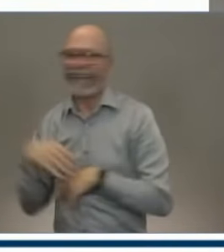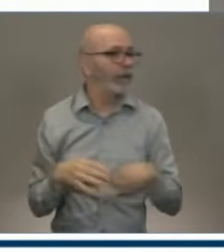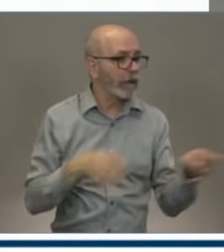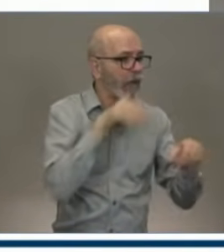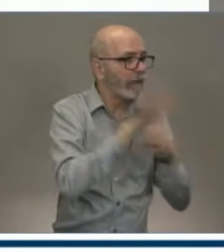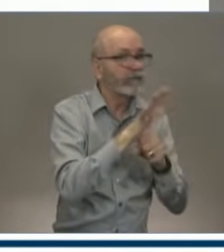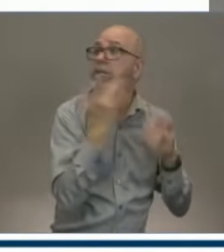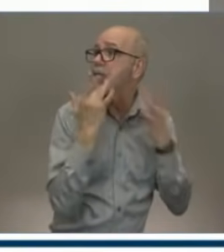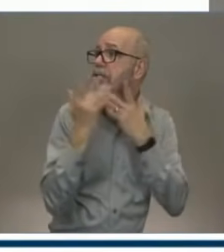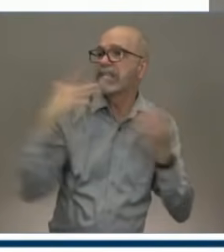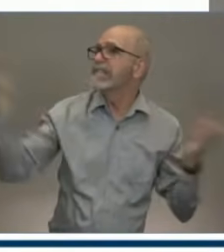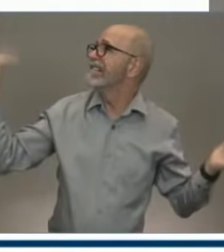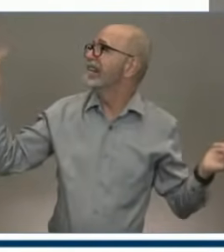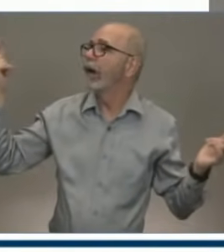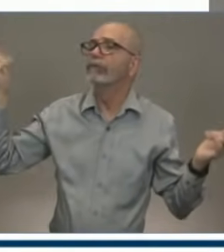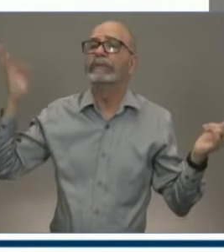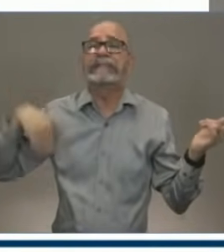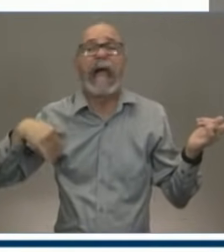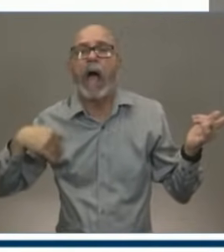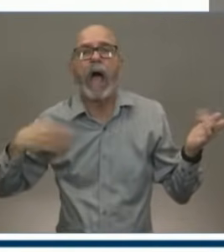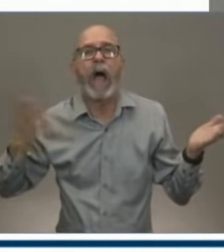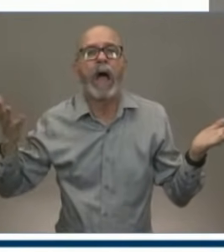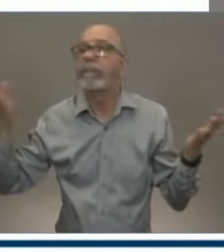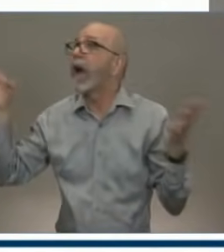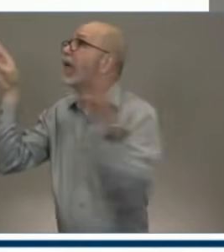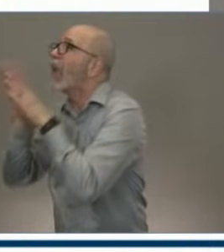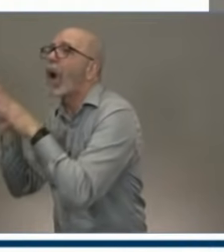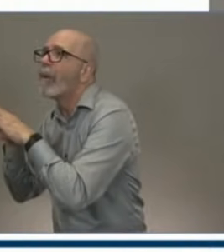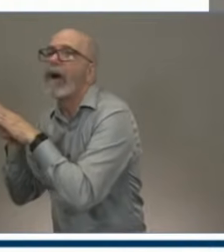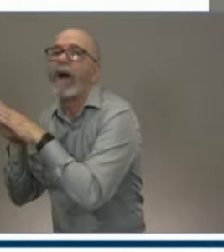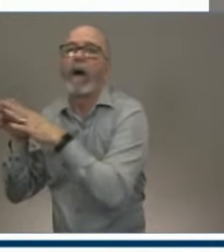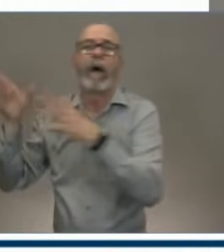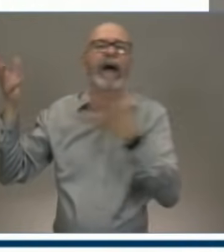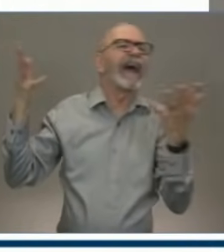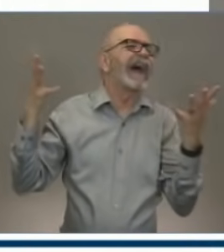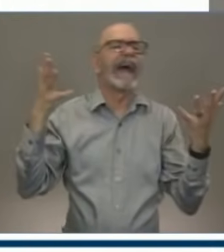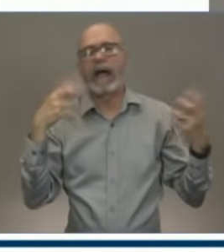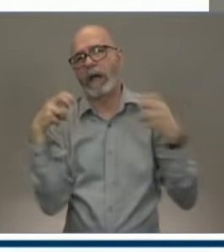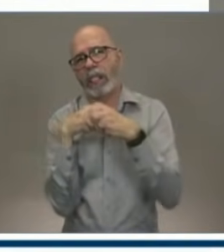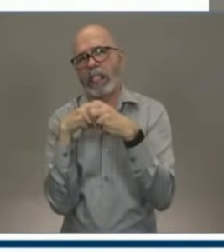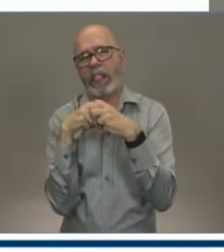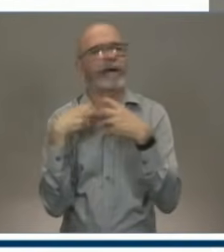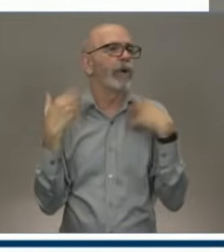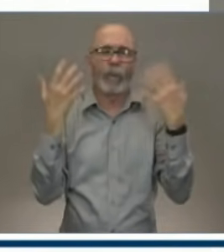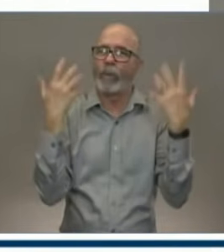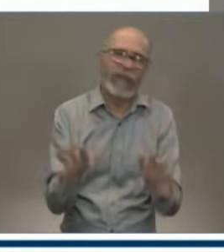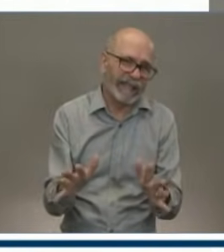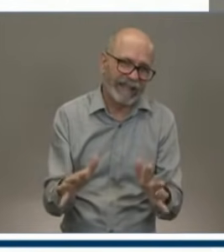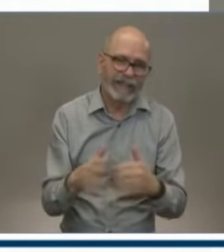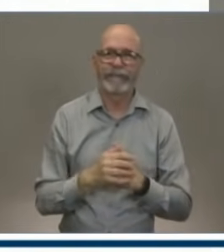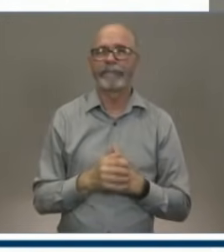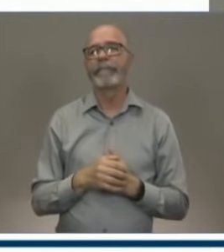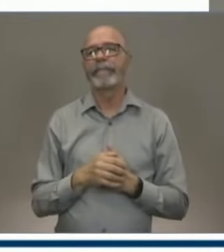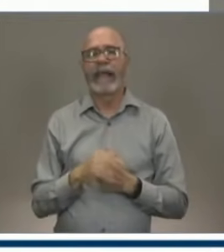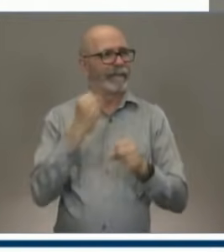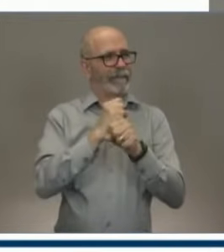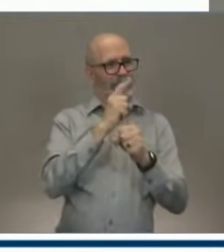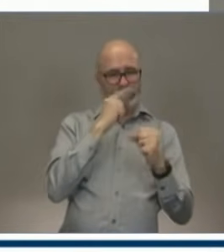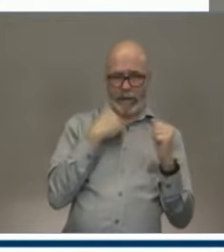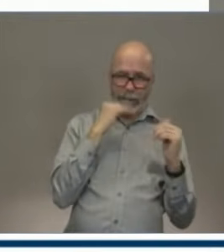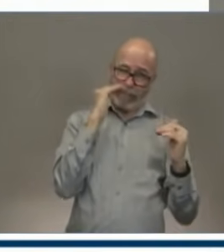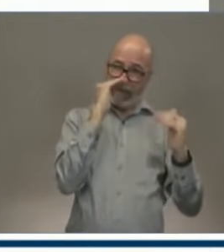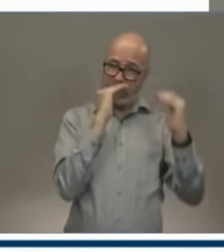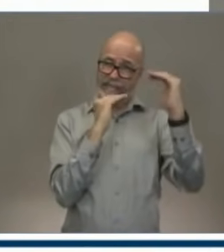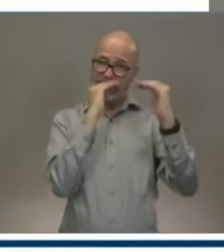and we have immunizers who aren't able to do the work that we're asking them to do. So it's an ongoing balancing act to